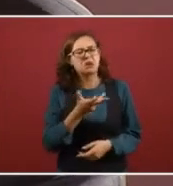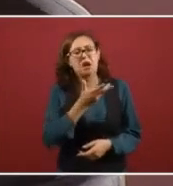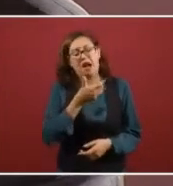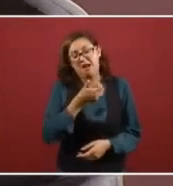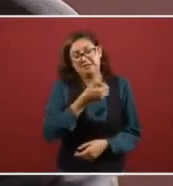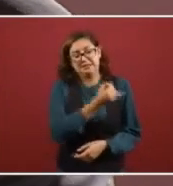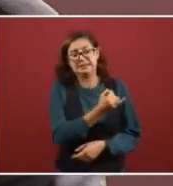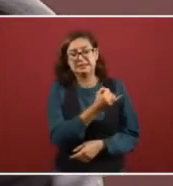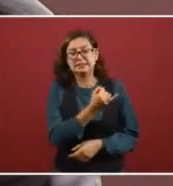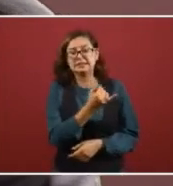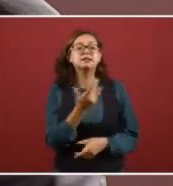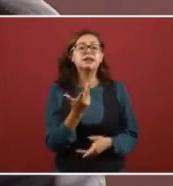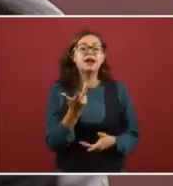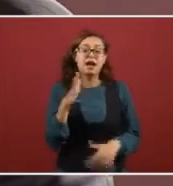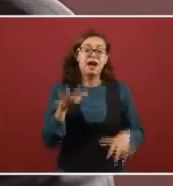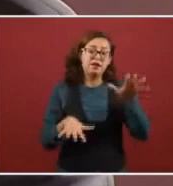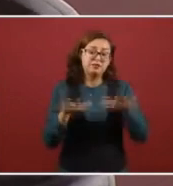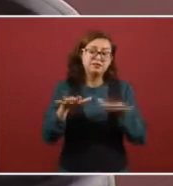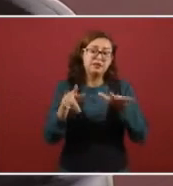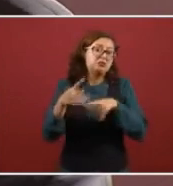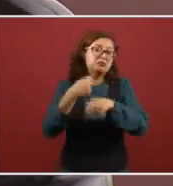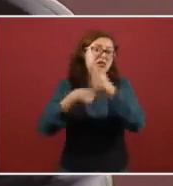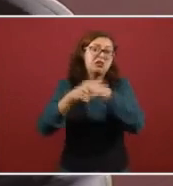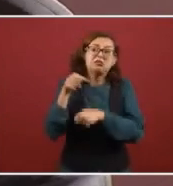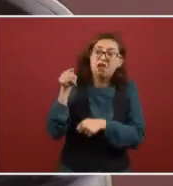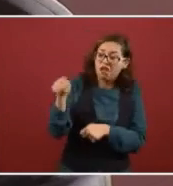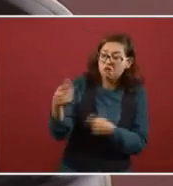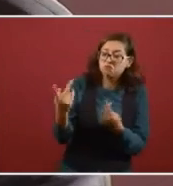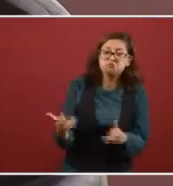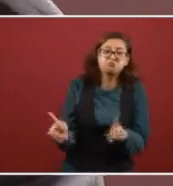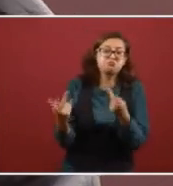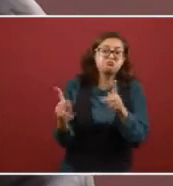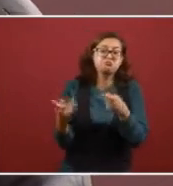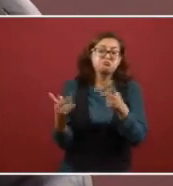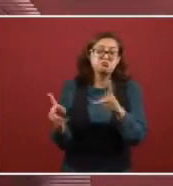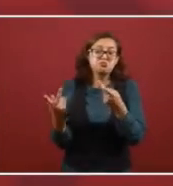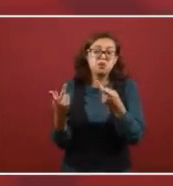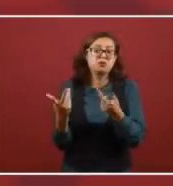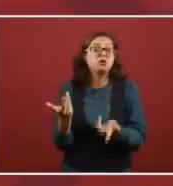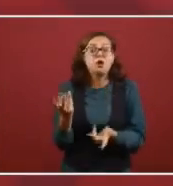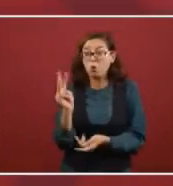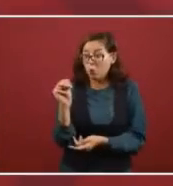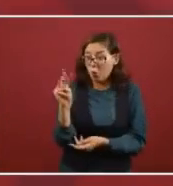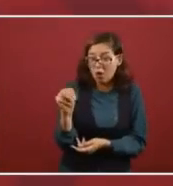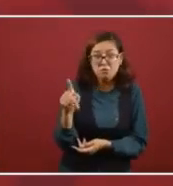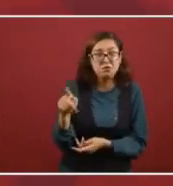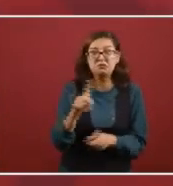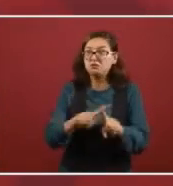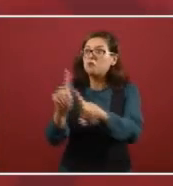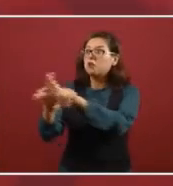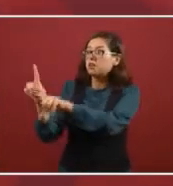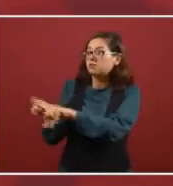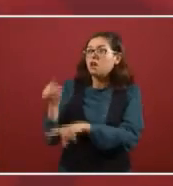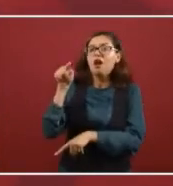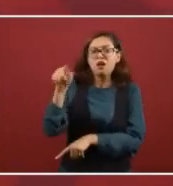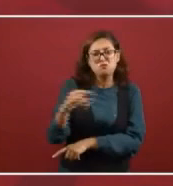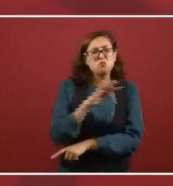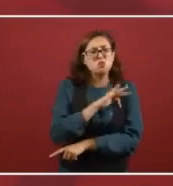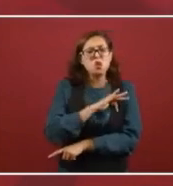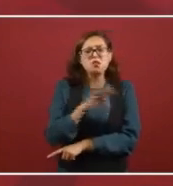even in some of the stores they sell these arms, like Walmart, stuff like that.